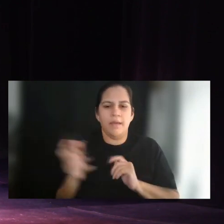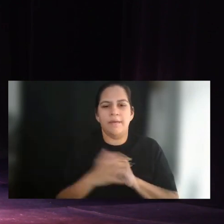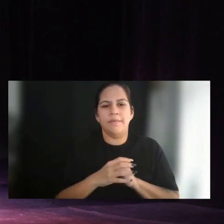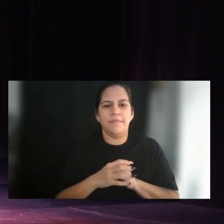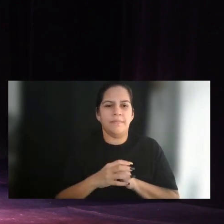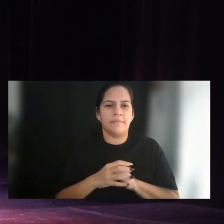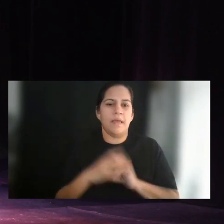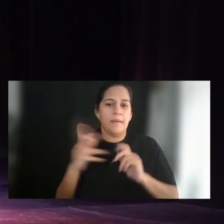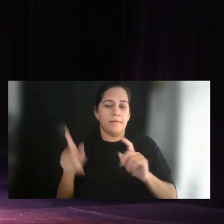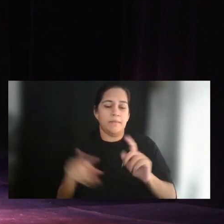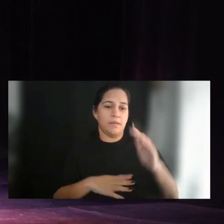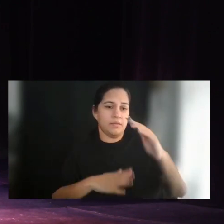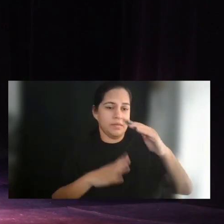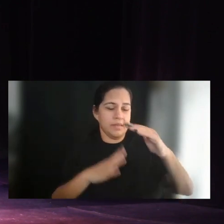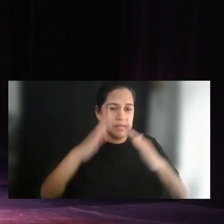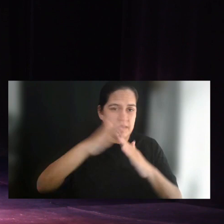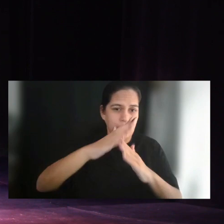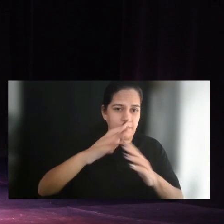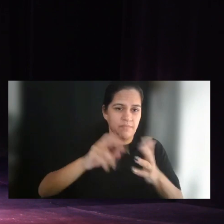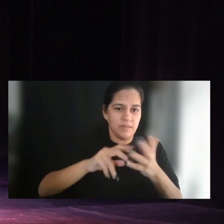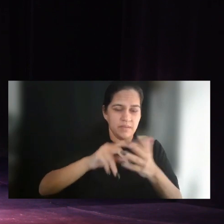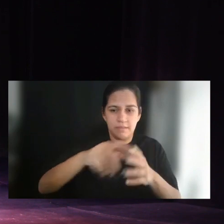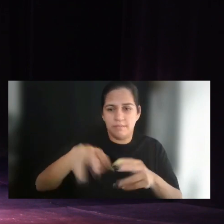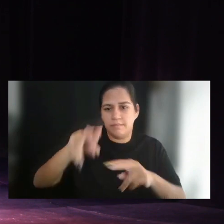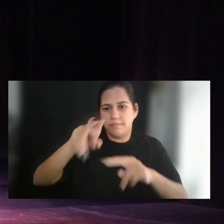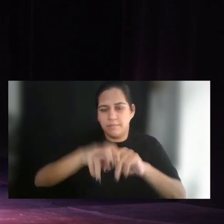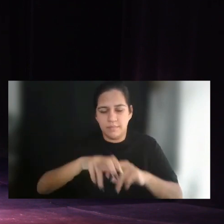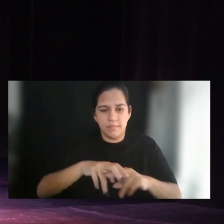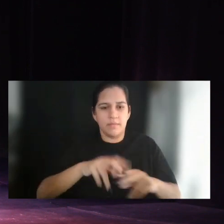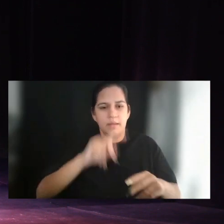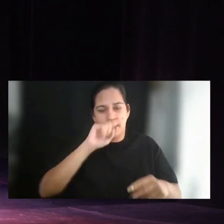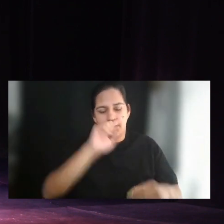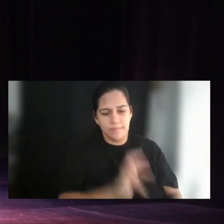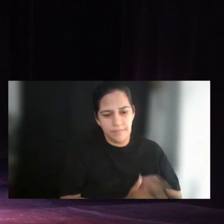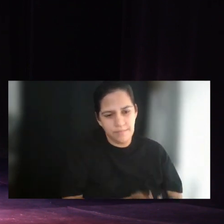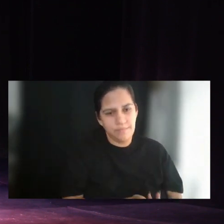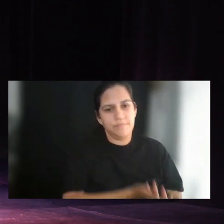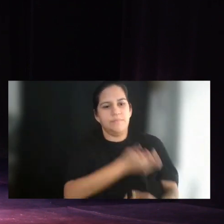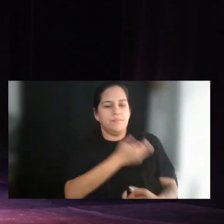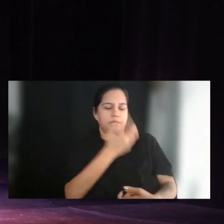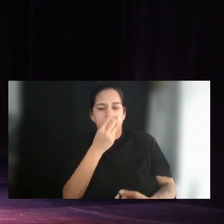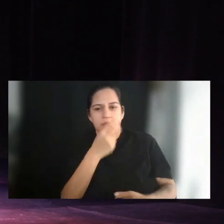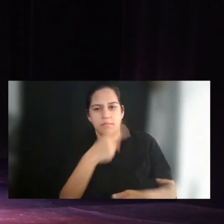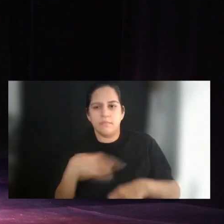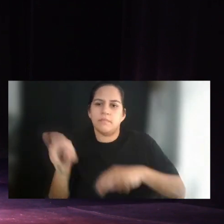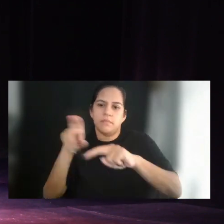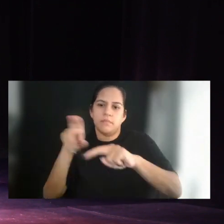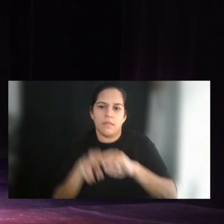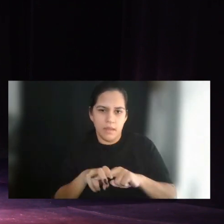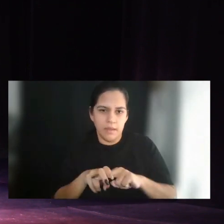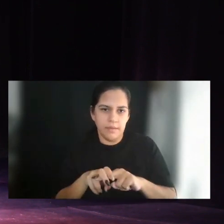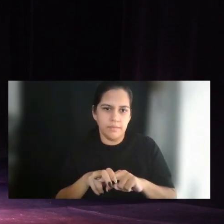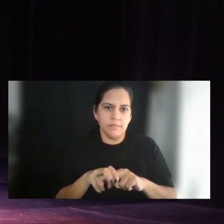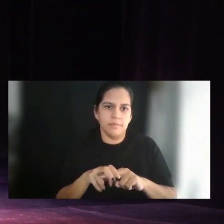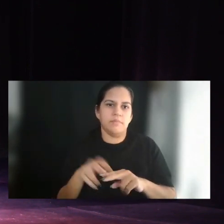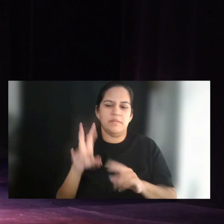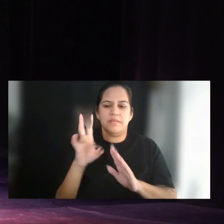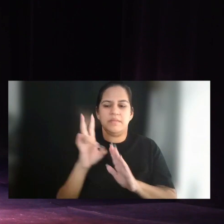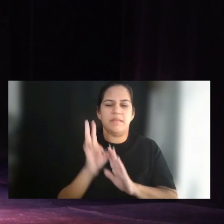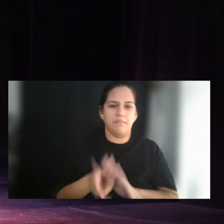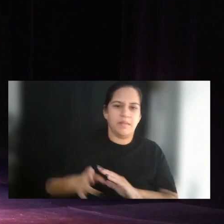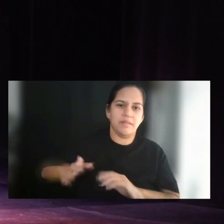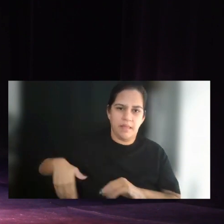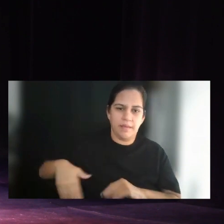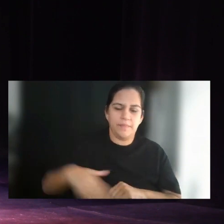stairs. They park it. She picks up the toddler, passed out, and they head into the theater. And they started about 7 minutes late. Now, this